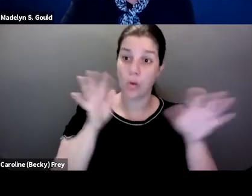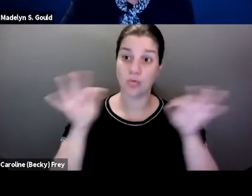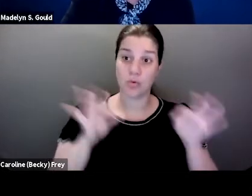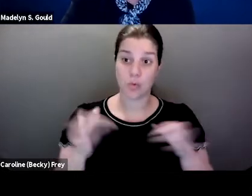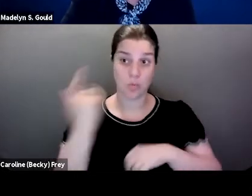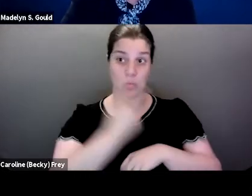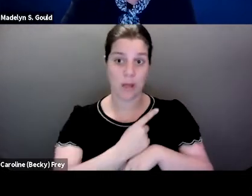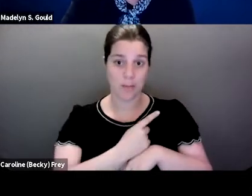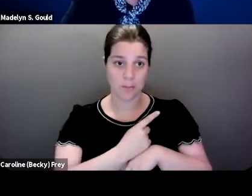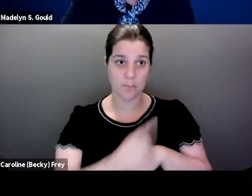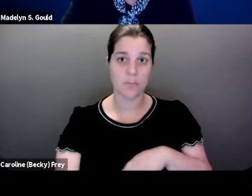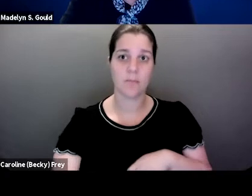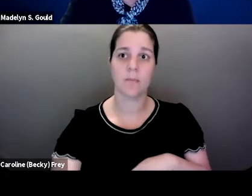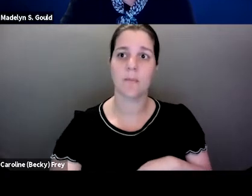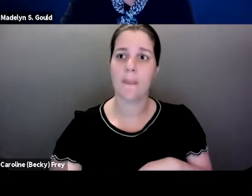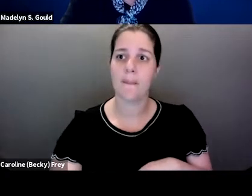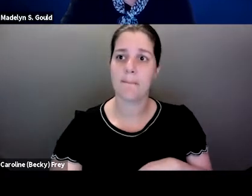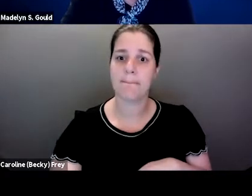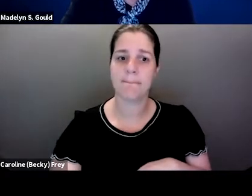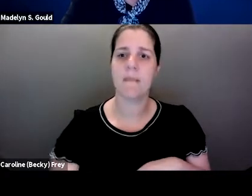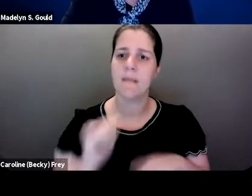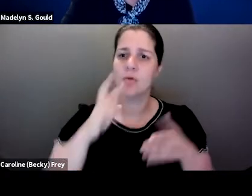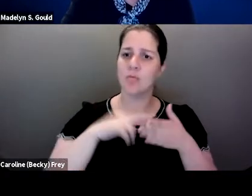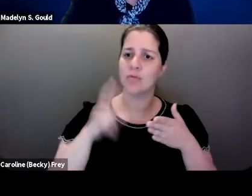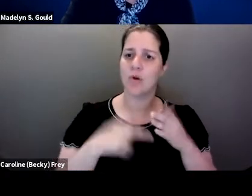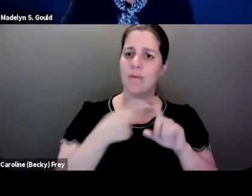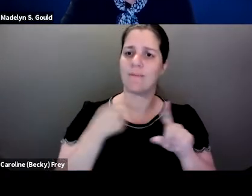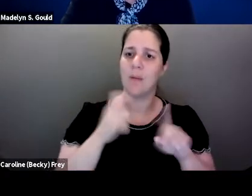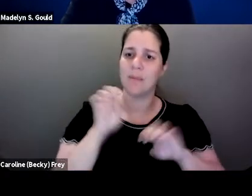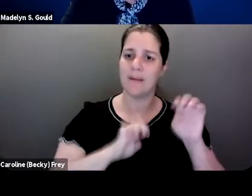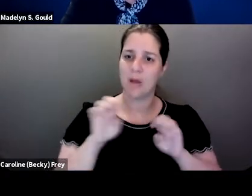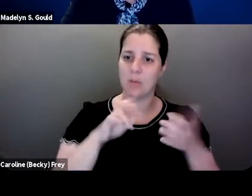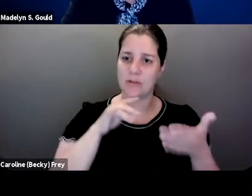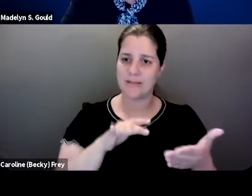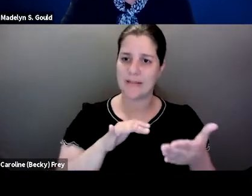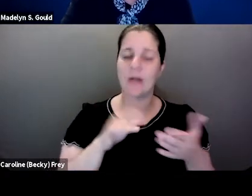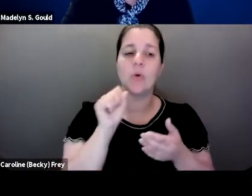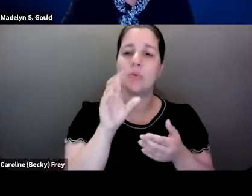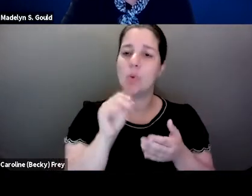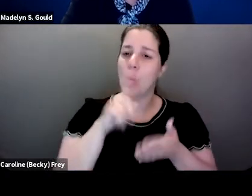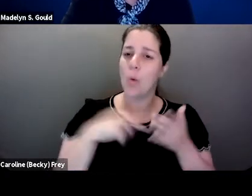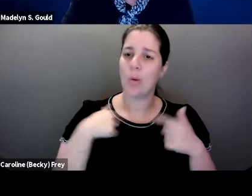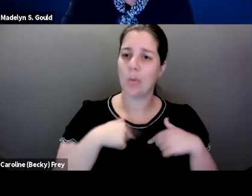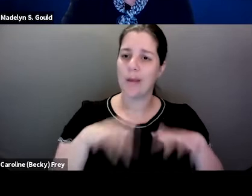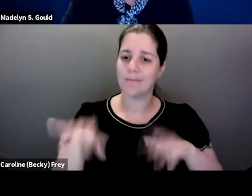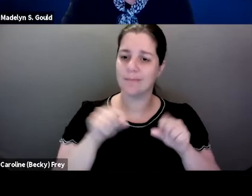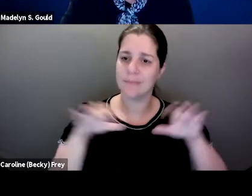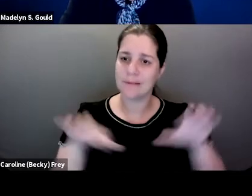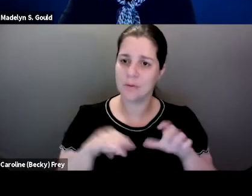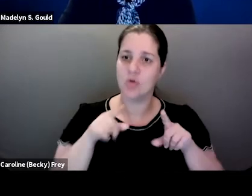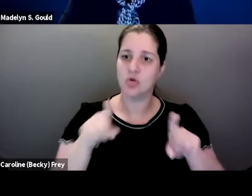today are the findings from the evaluation studies that we conducted during the past 20